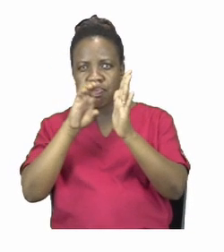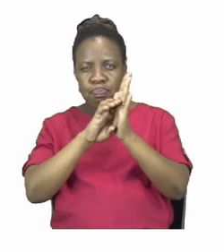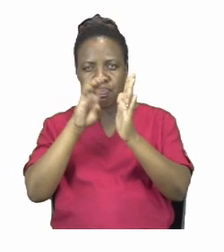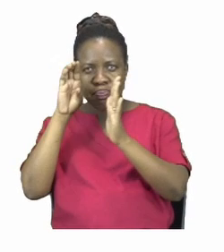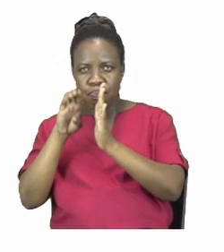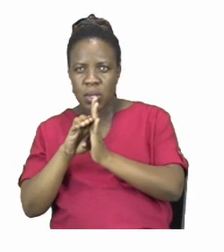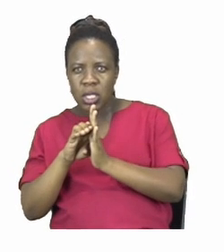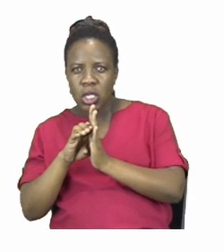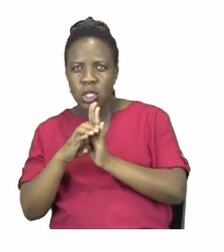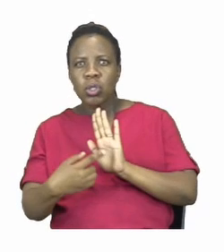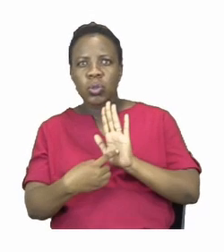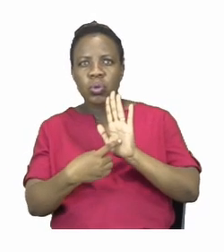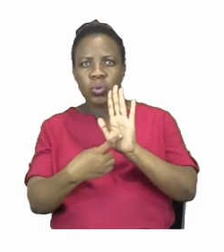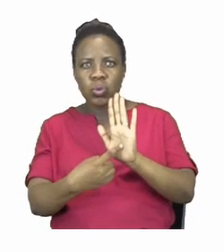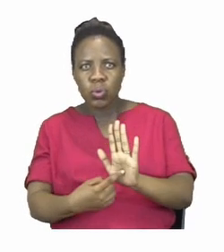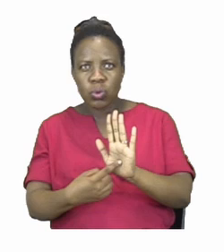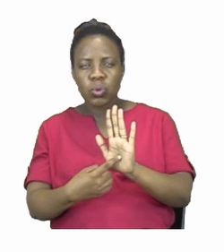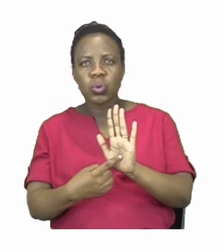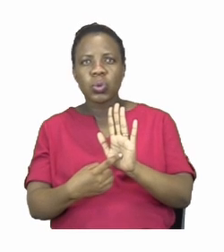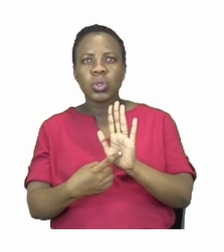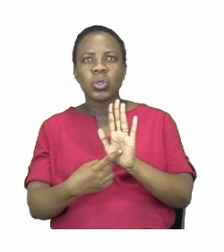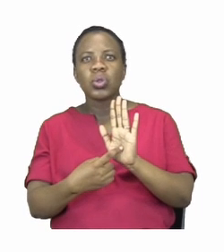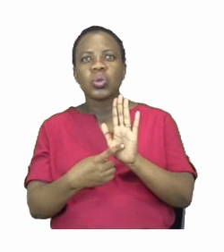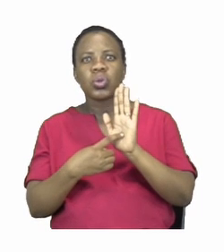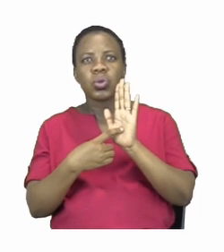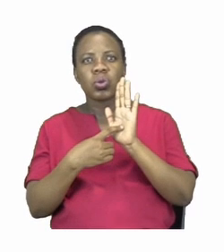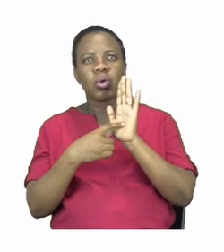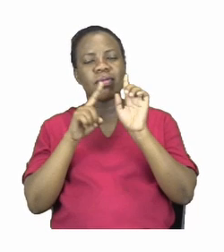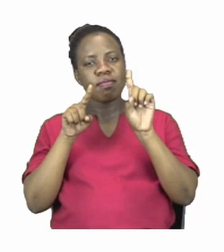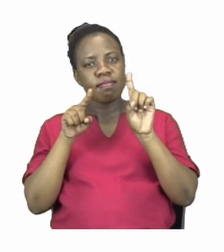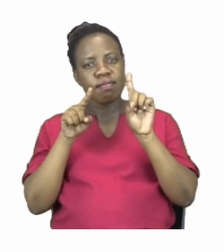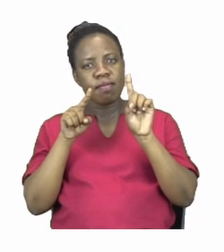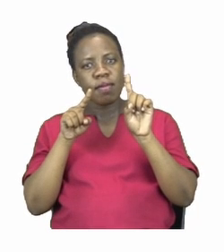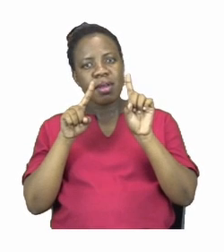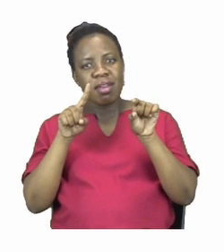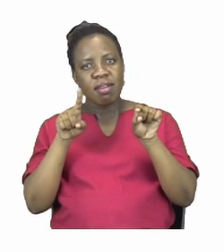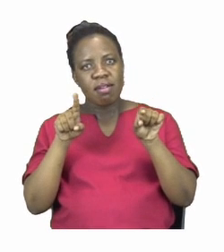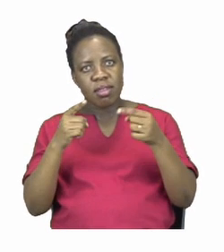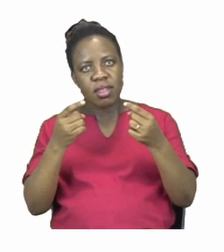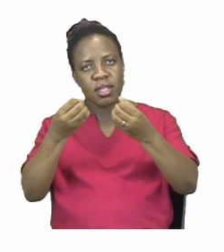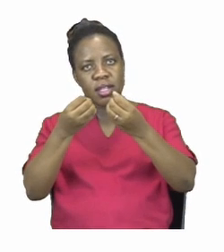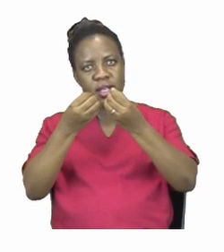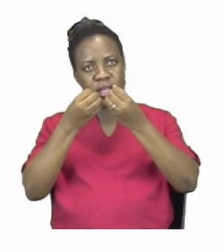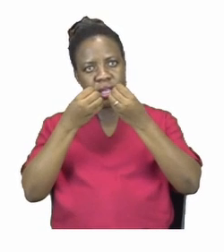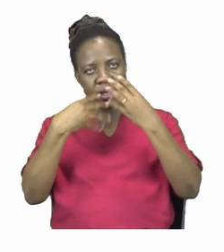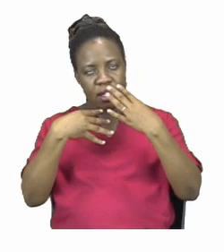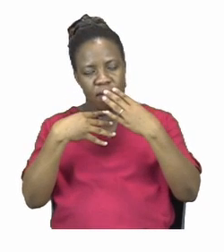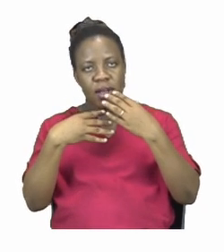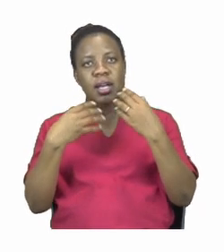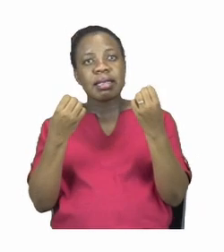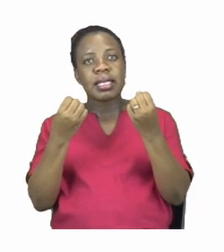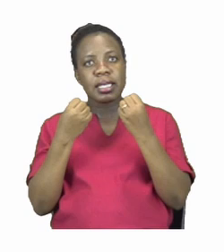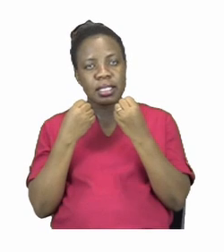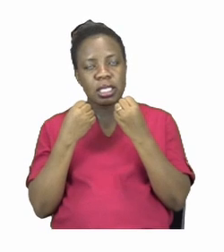and energy, or sound actually. Now there you will see, you have a picture of a candle,